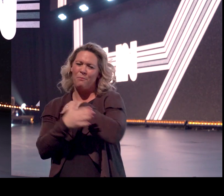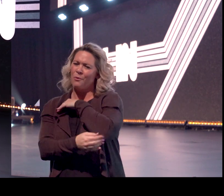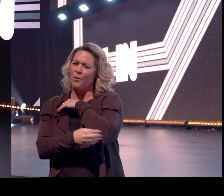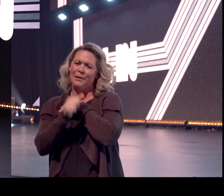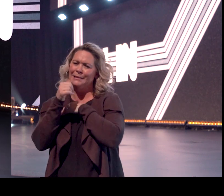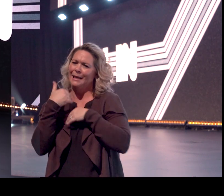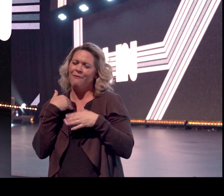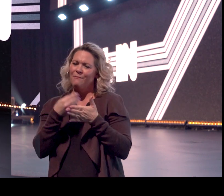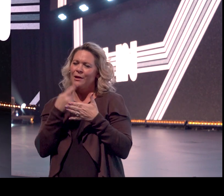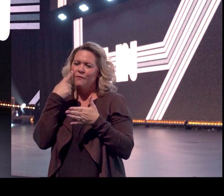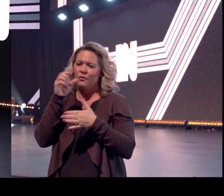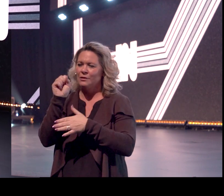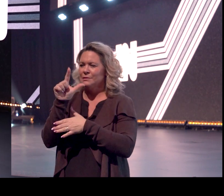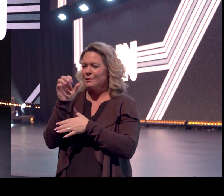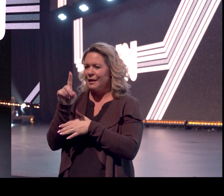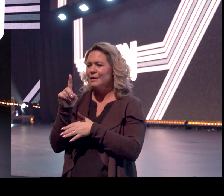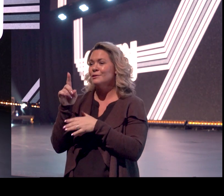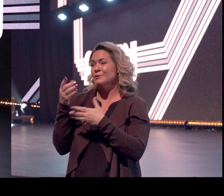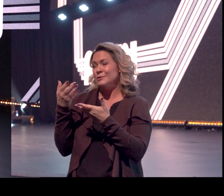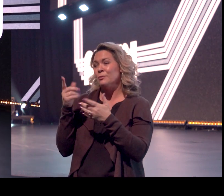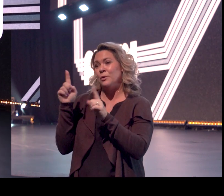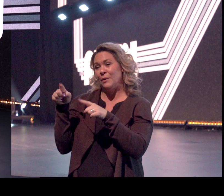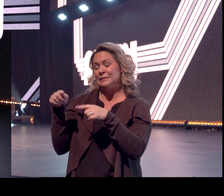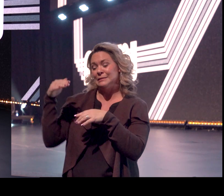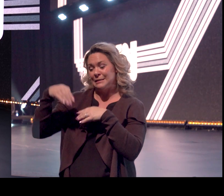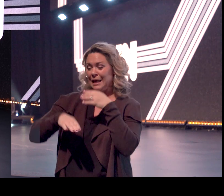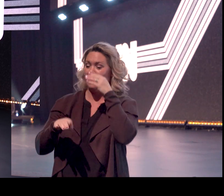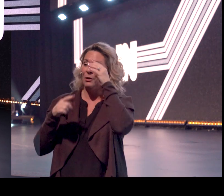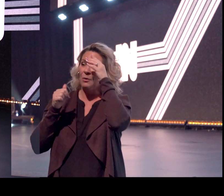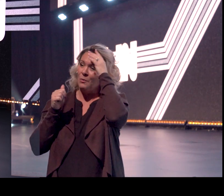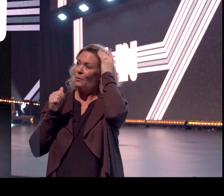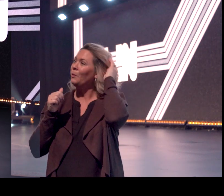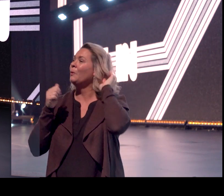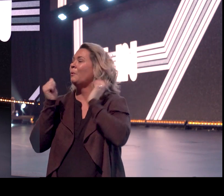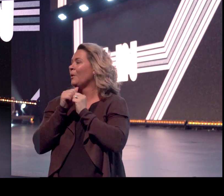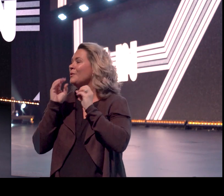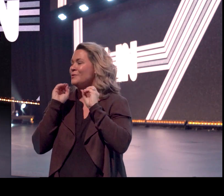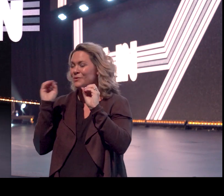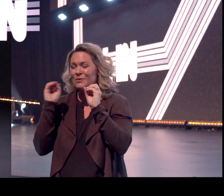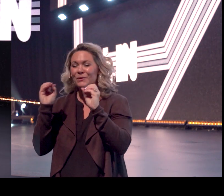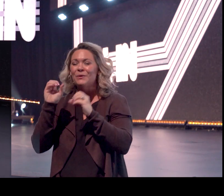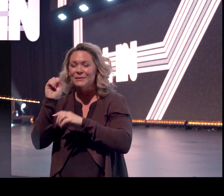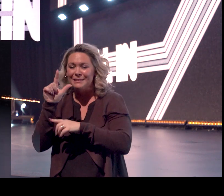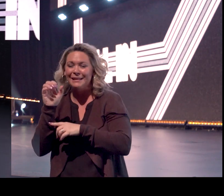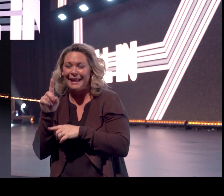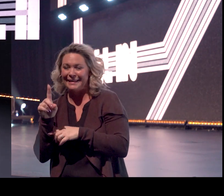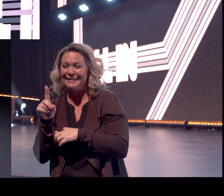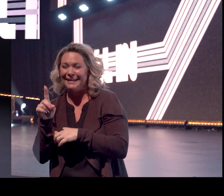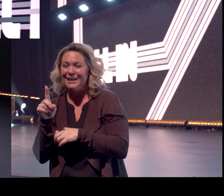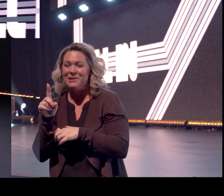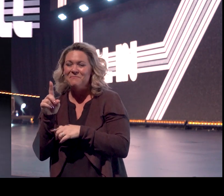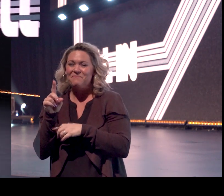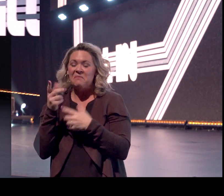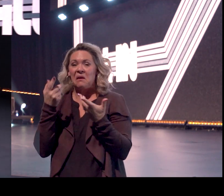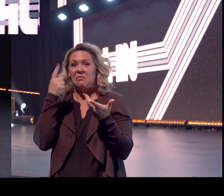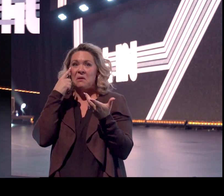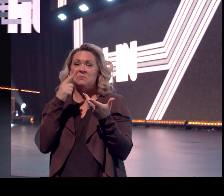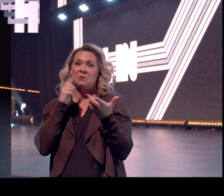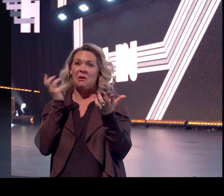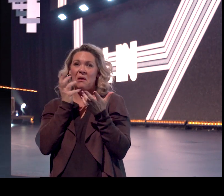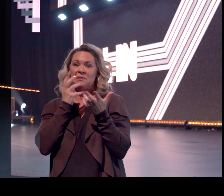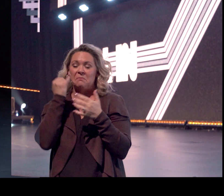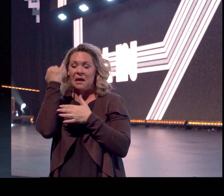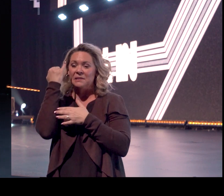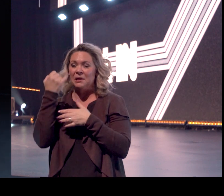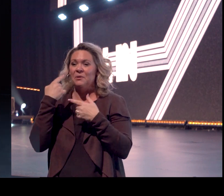and we didn't have money for a sled. So we went sledding with no sleds, right? You know what our sled was? And this, I didn't even think anything of it at the time.